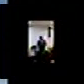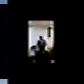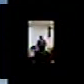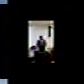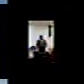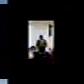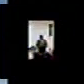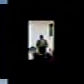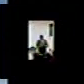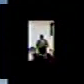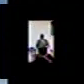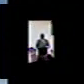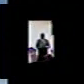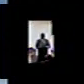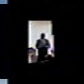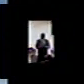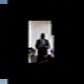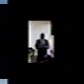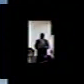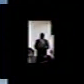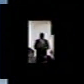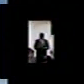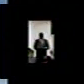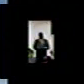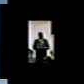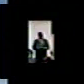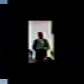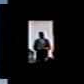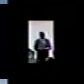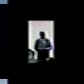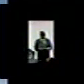name. Mark chapter 6.